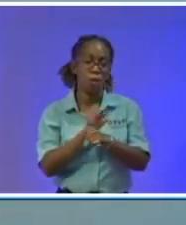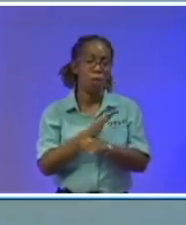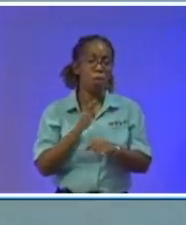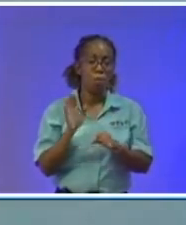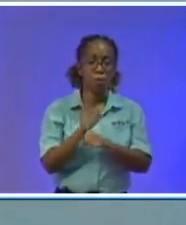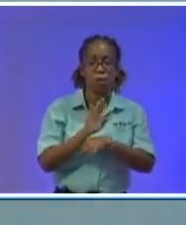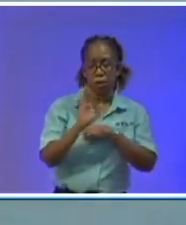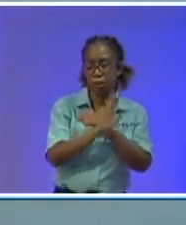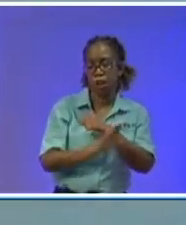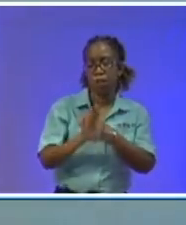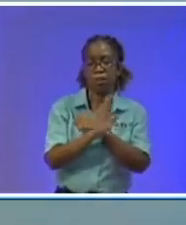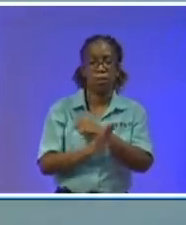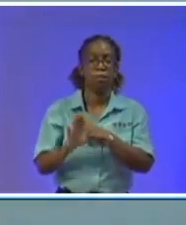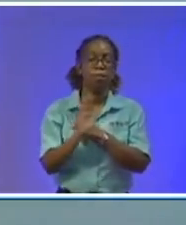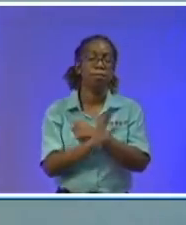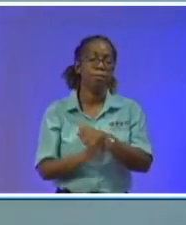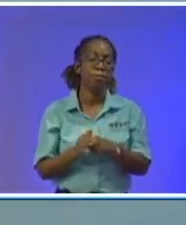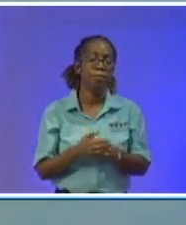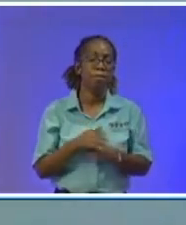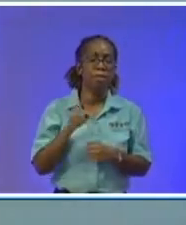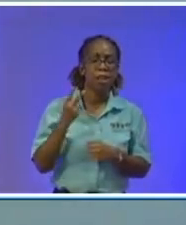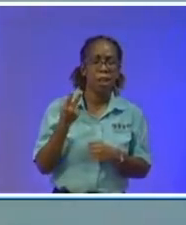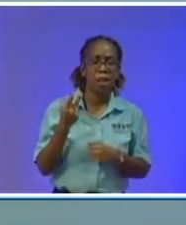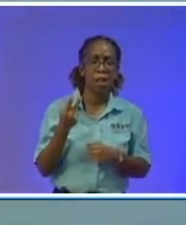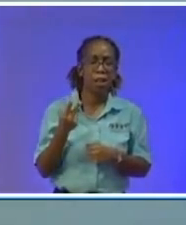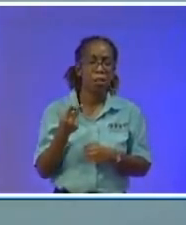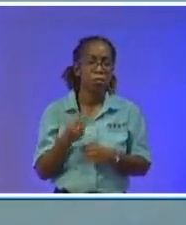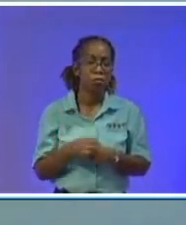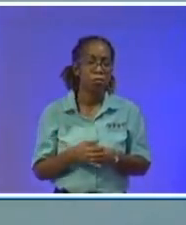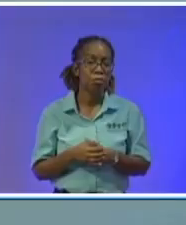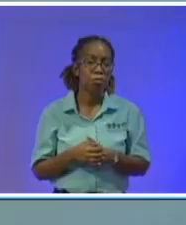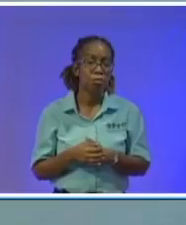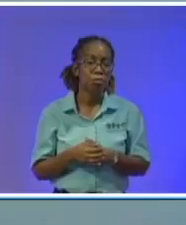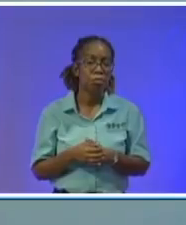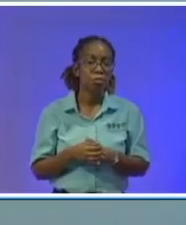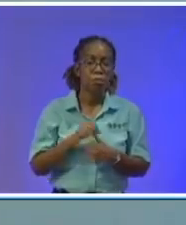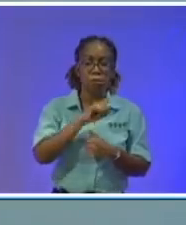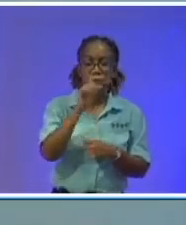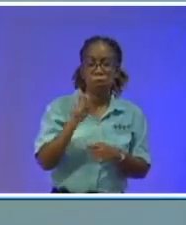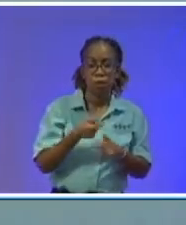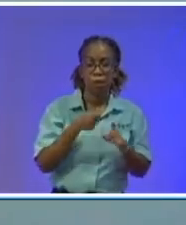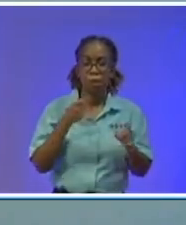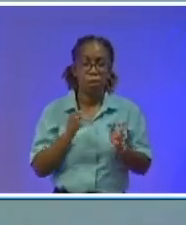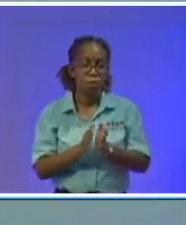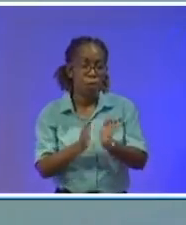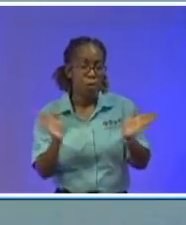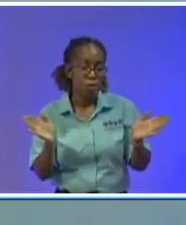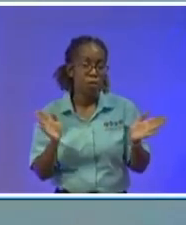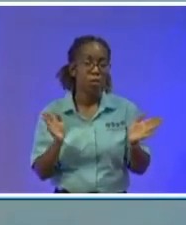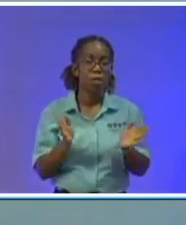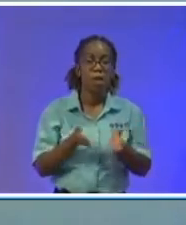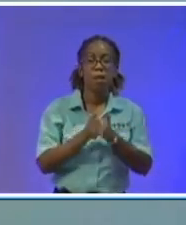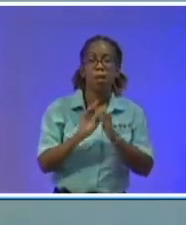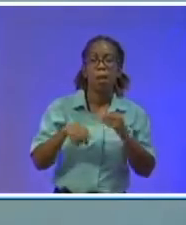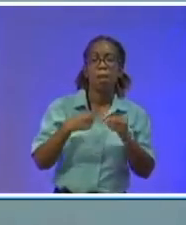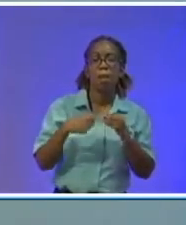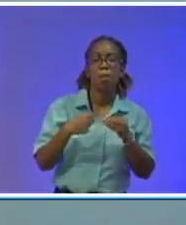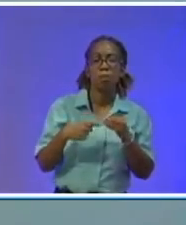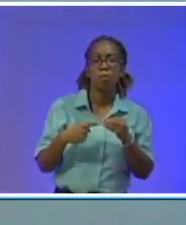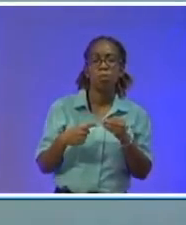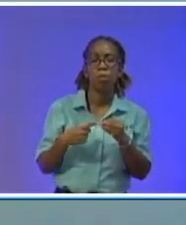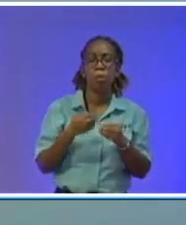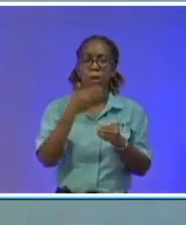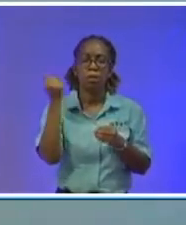question coming in from a member of the public. They're asking about, with respect to roadside public consumption for